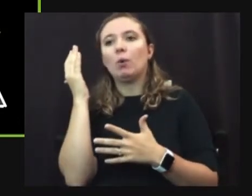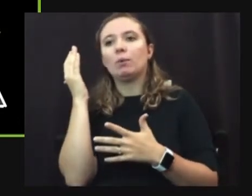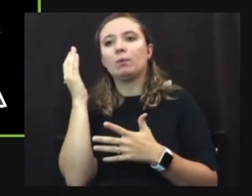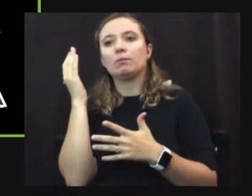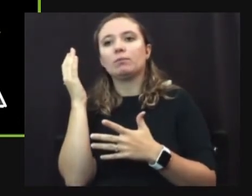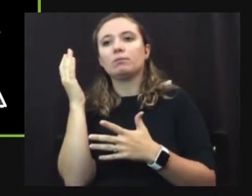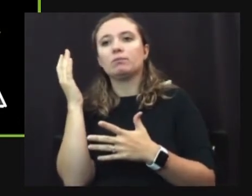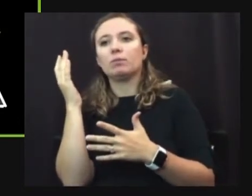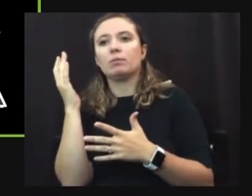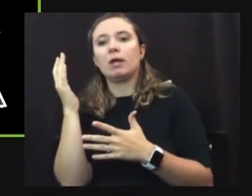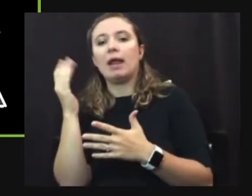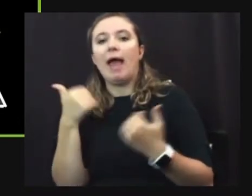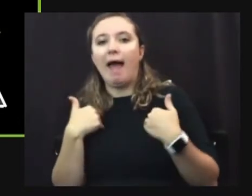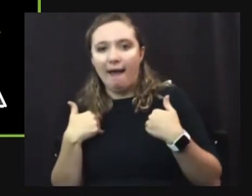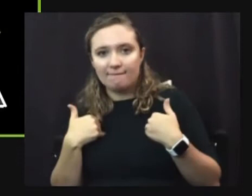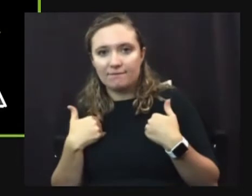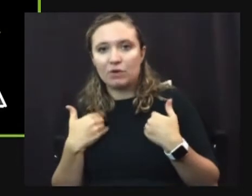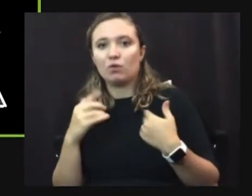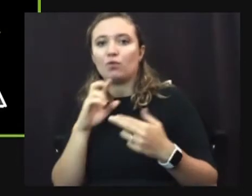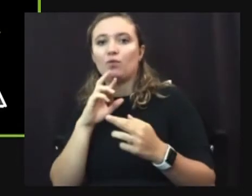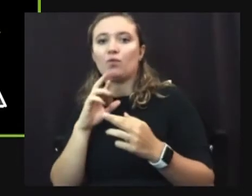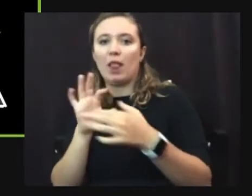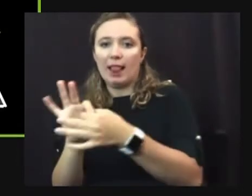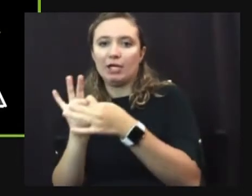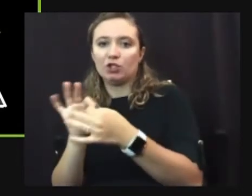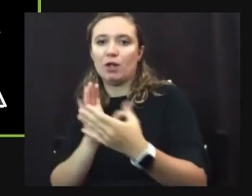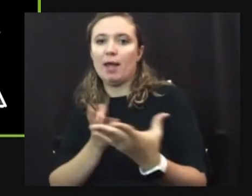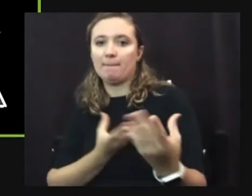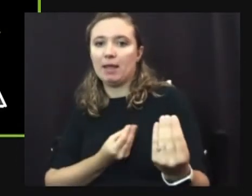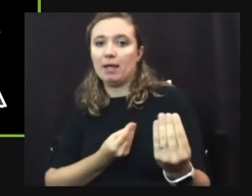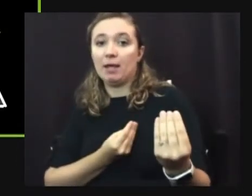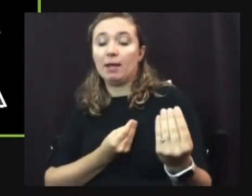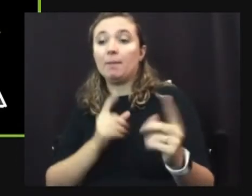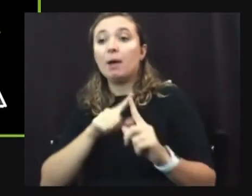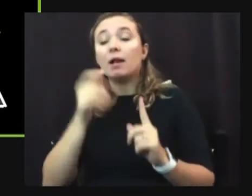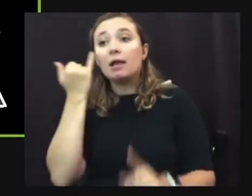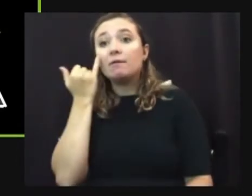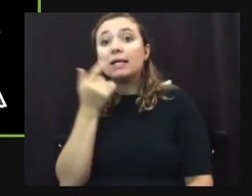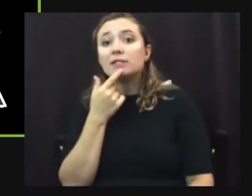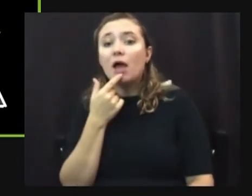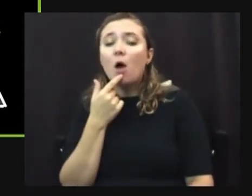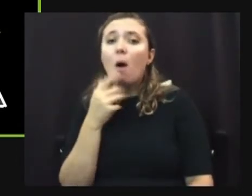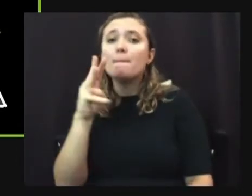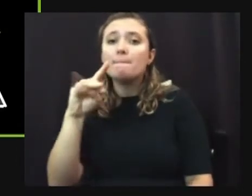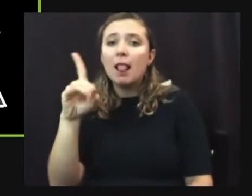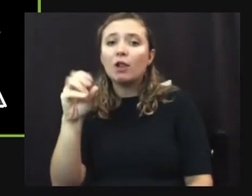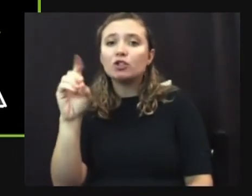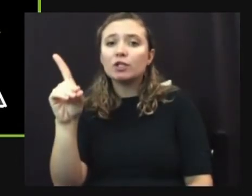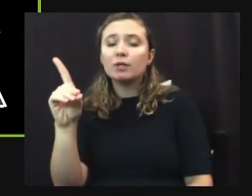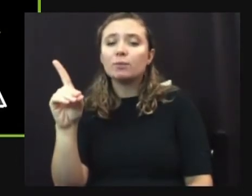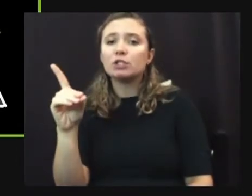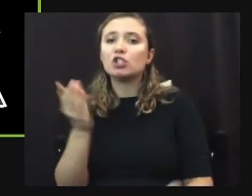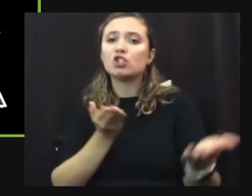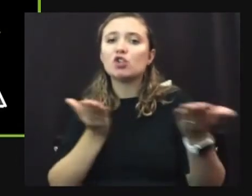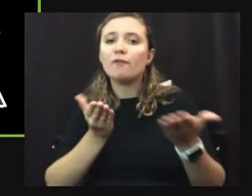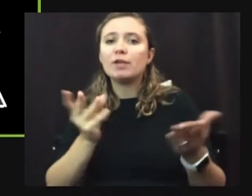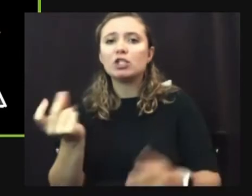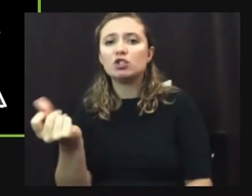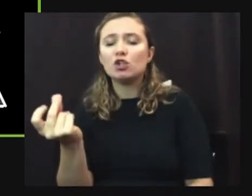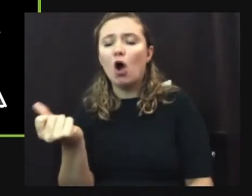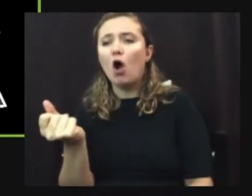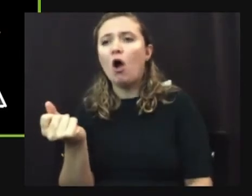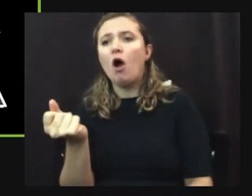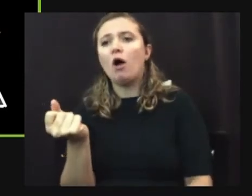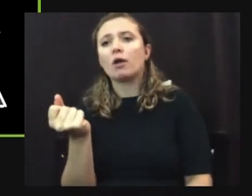big long story about how Mildred was a service dog for someone, and I just really packed